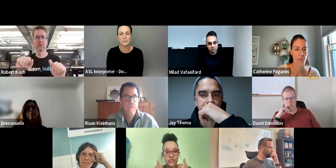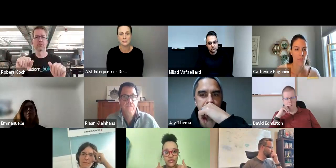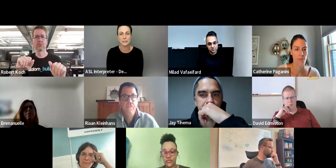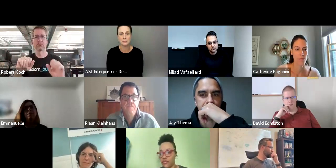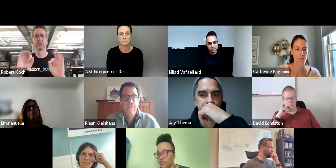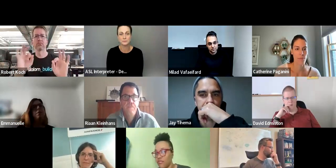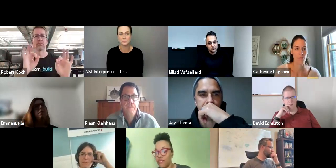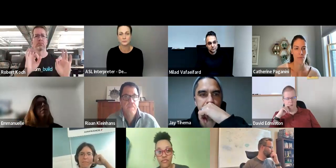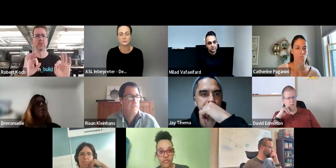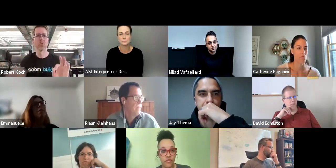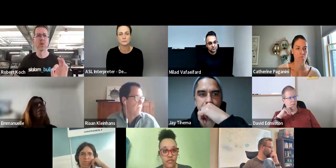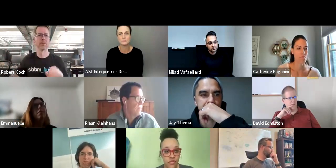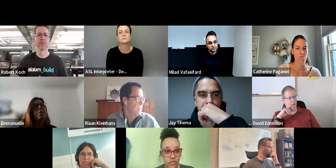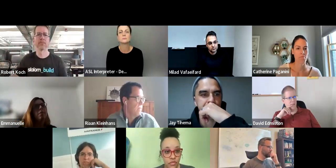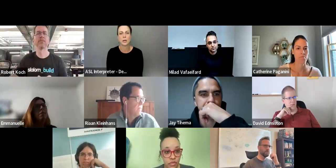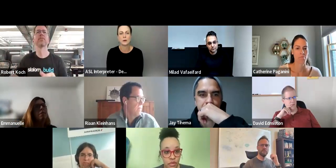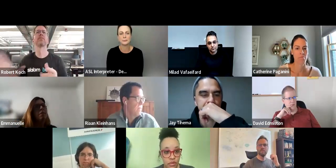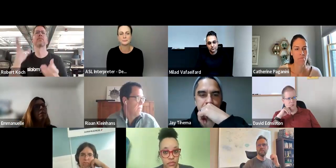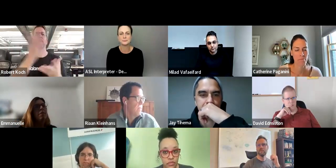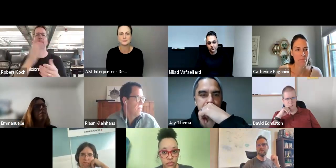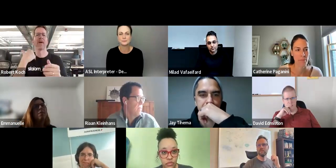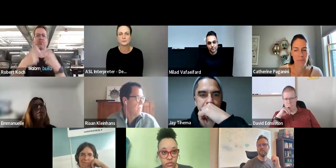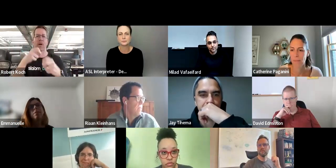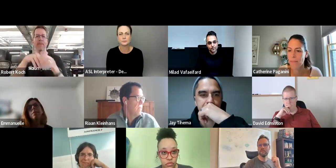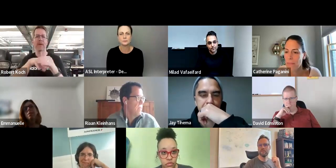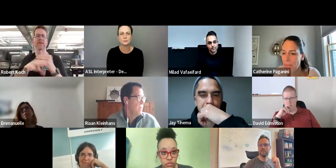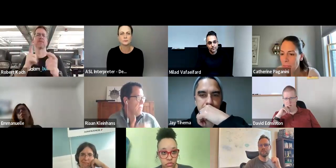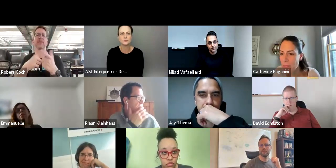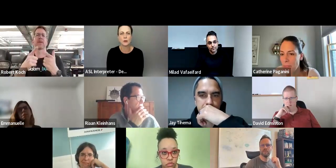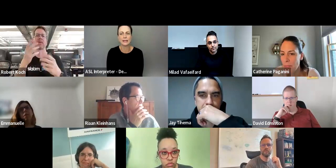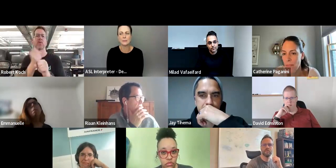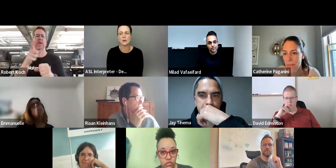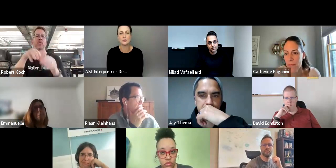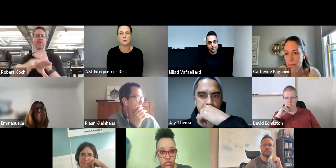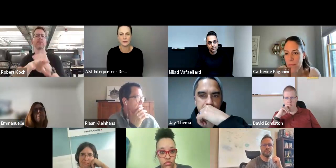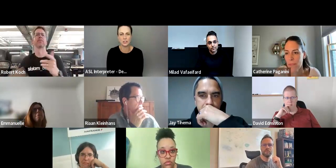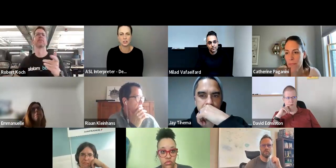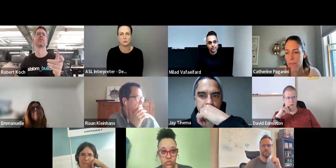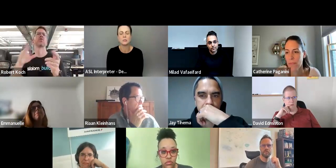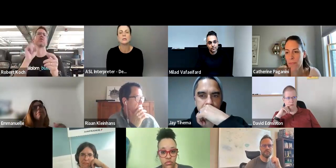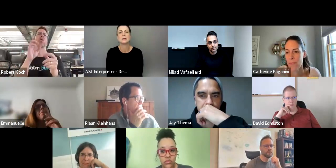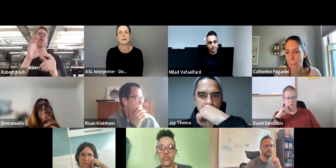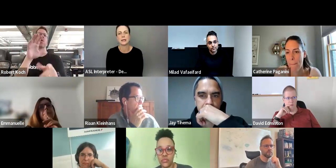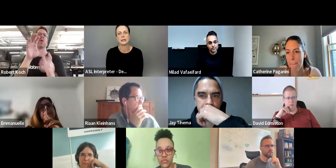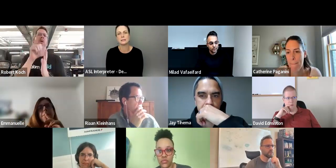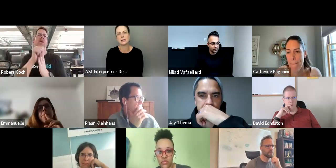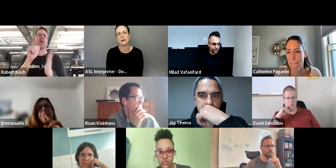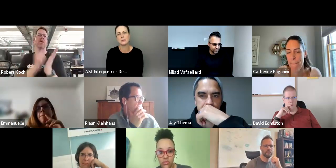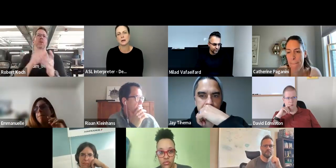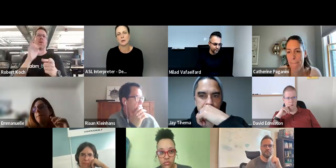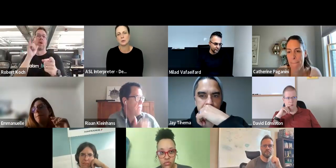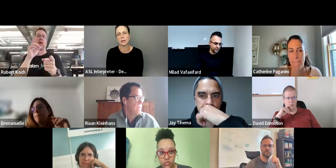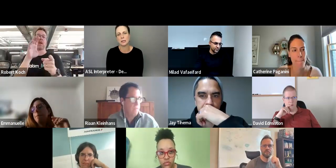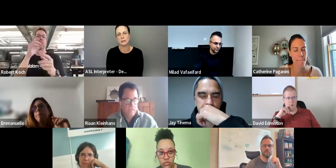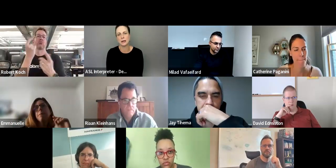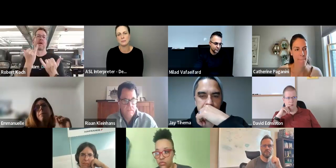problems accessing it? Okay, great. All right, let me know if you do have an issue, and